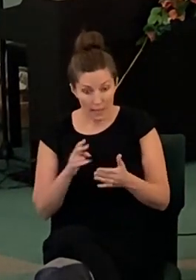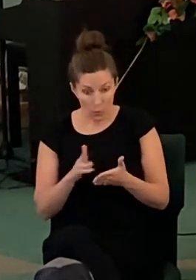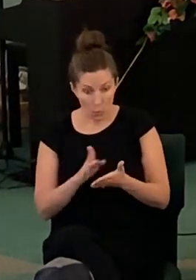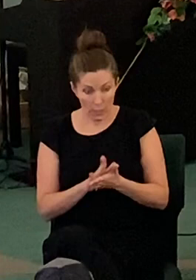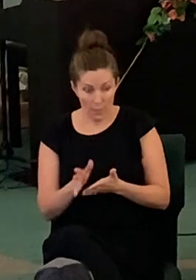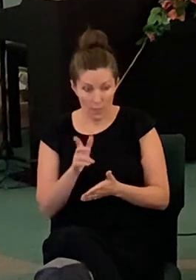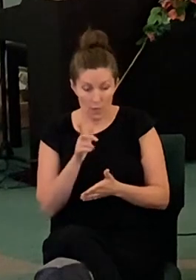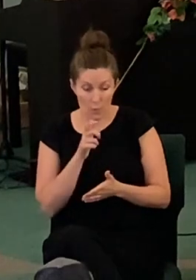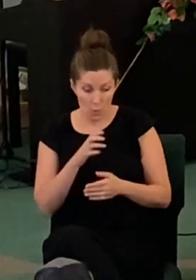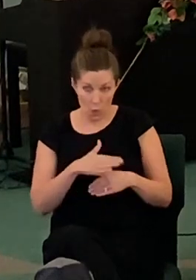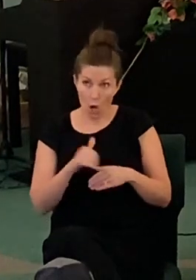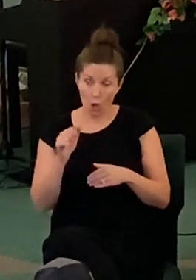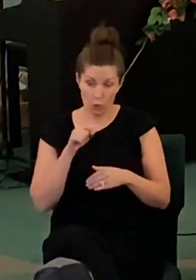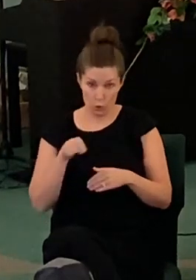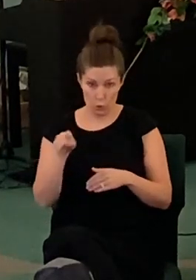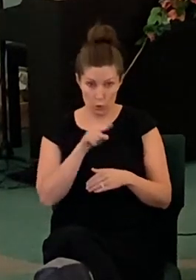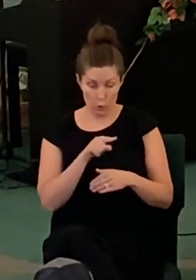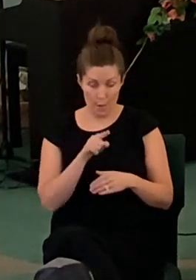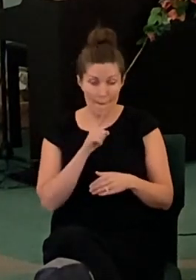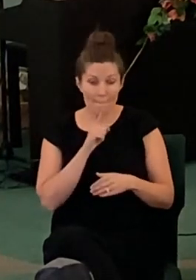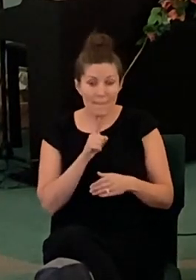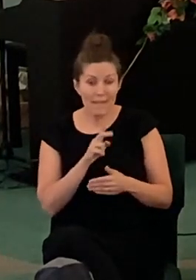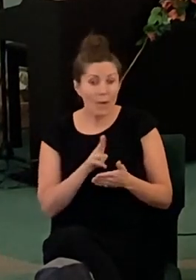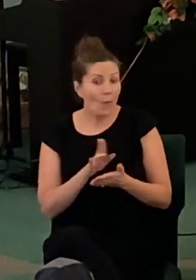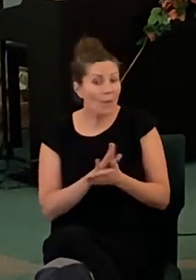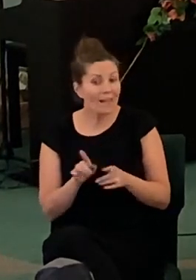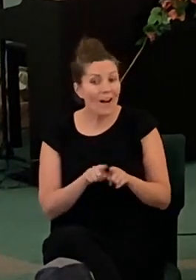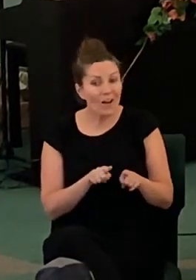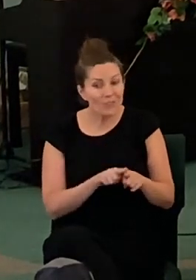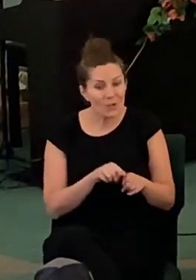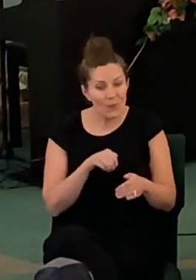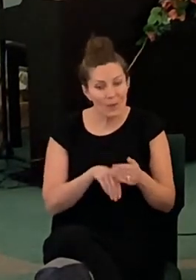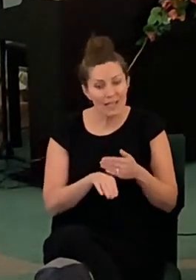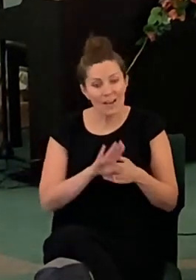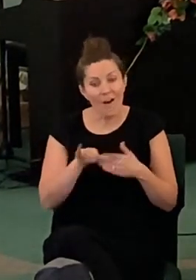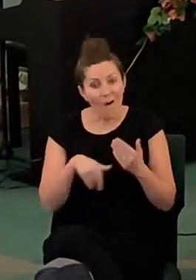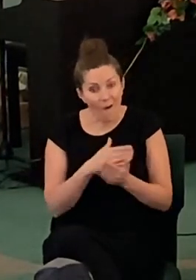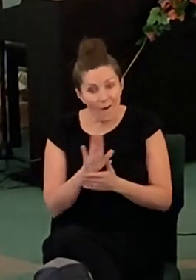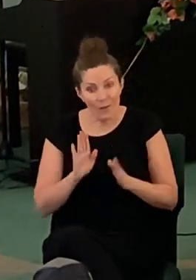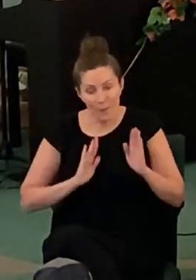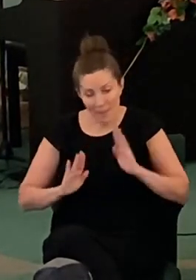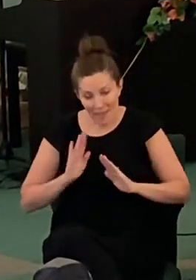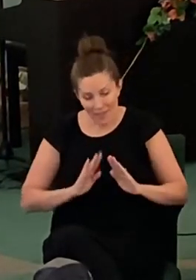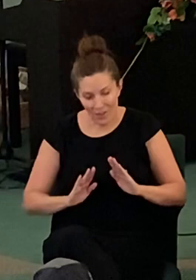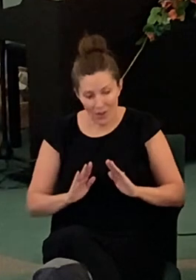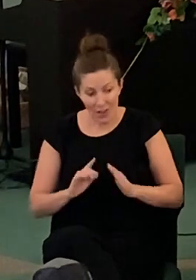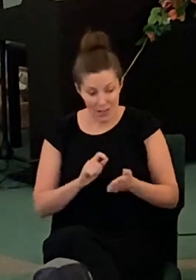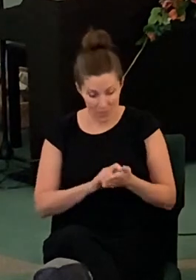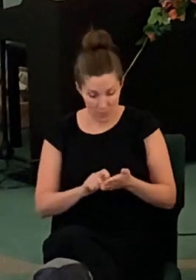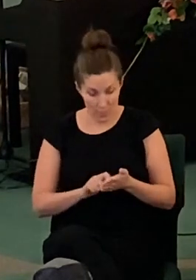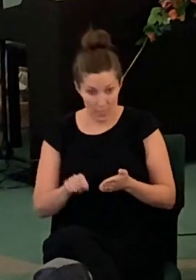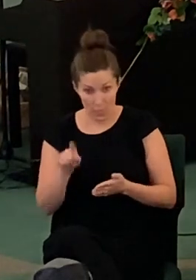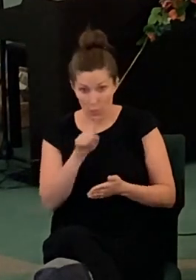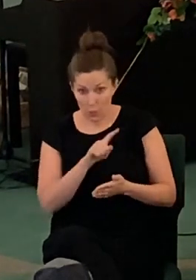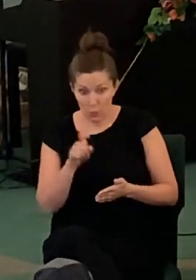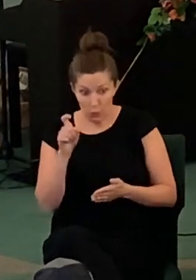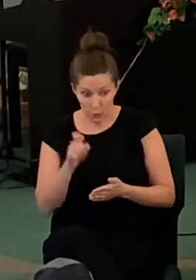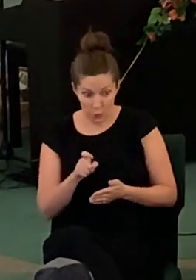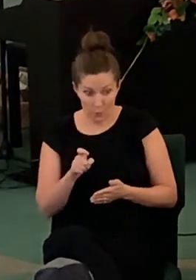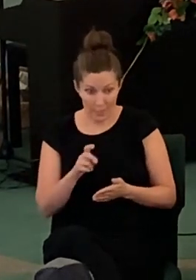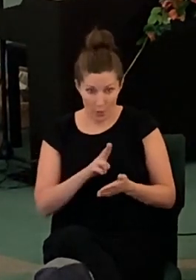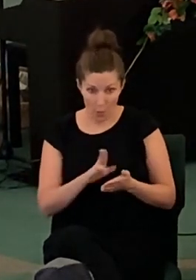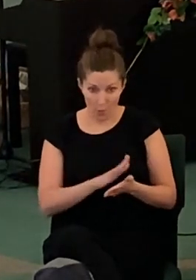be holy yourselves also in all your behavior, because it is written, you shall be holy, for